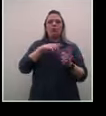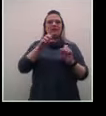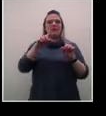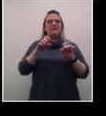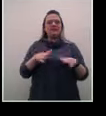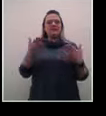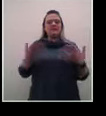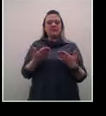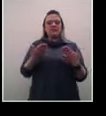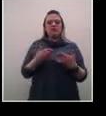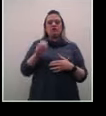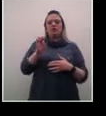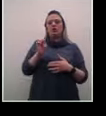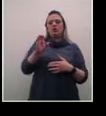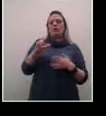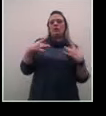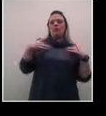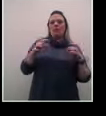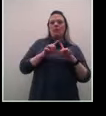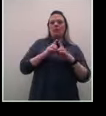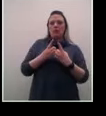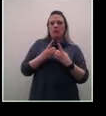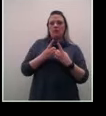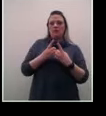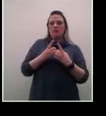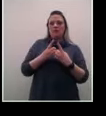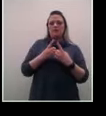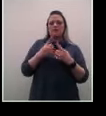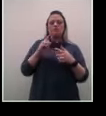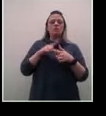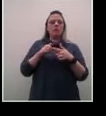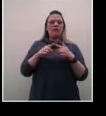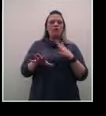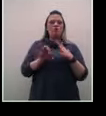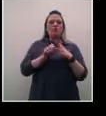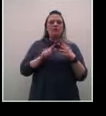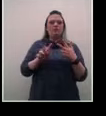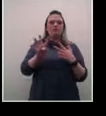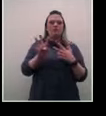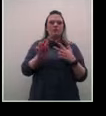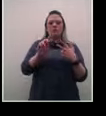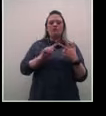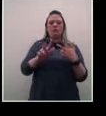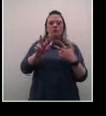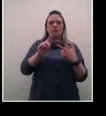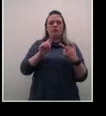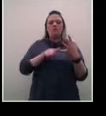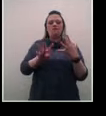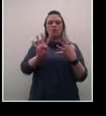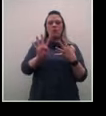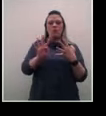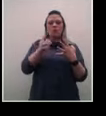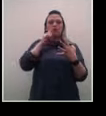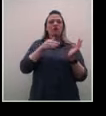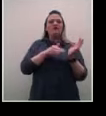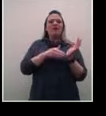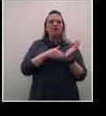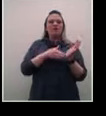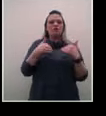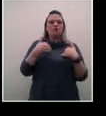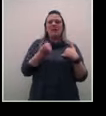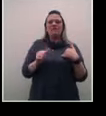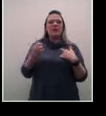the Erie County Health Department, and so you would stay with option 3. And option 4 is for healthcare providers that have any questions